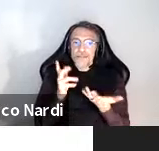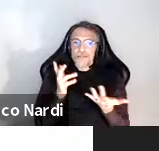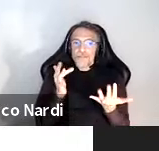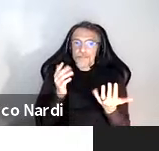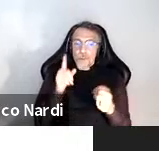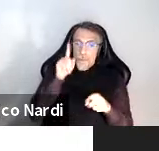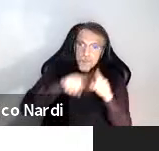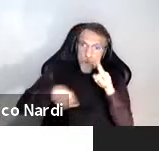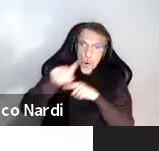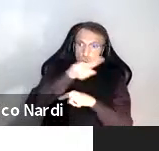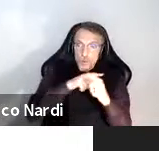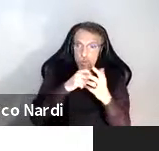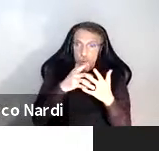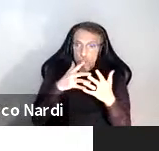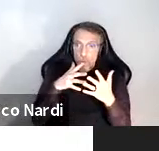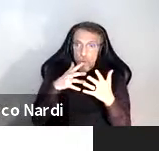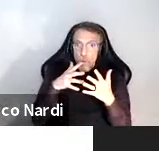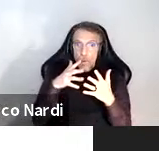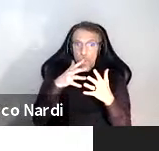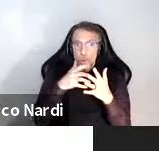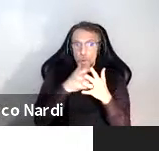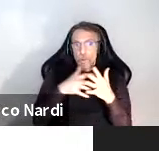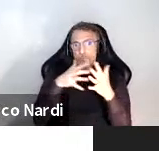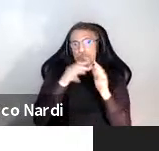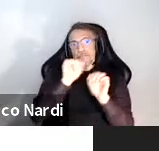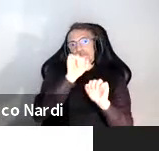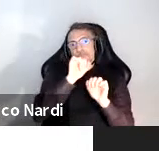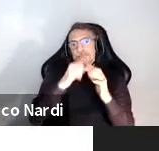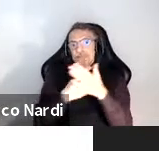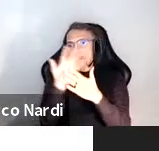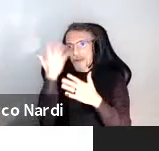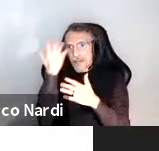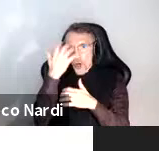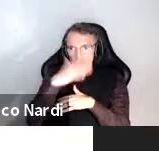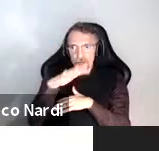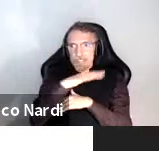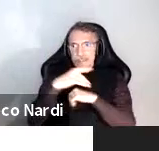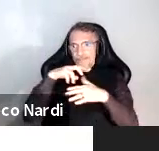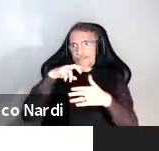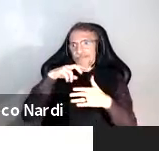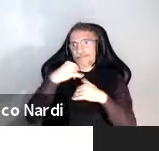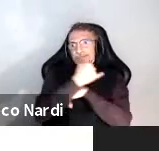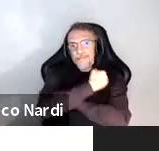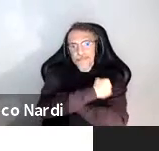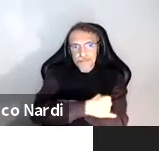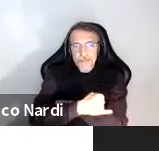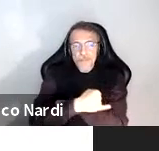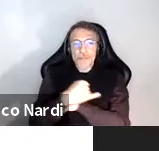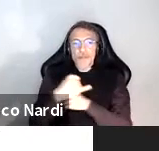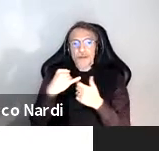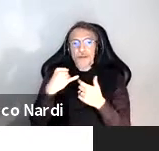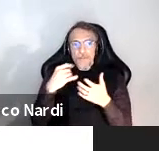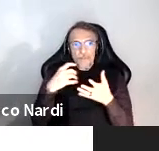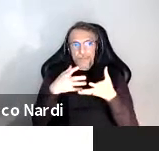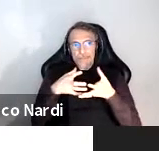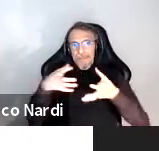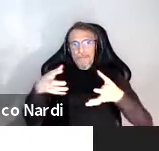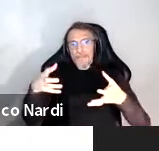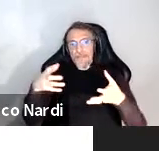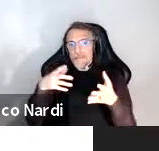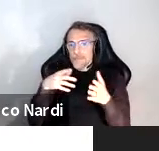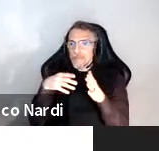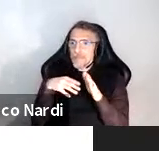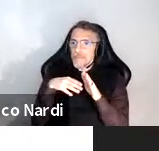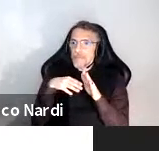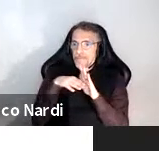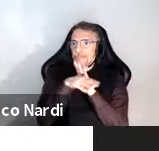most of the low income African countries and other developing countries had a weak and unsustainable economic growth, which really affects